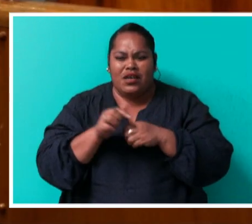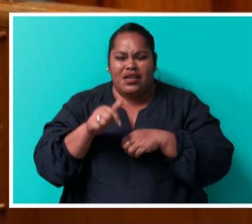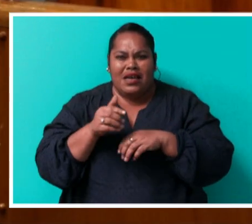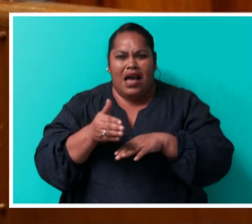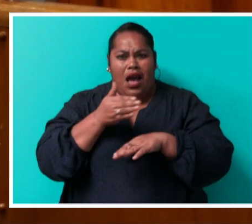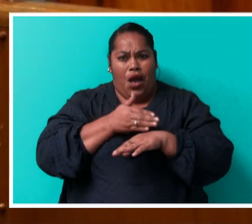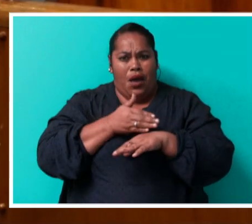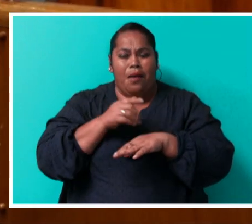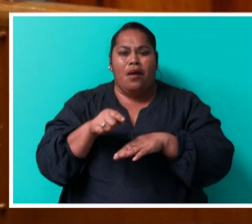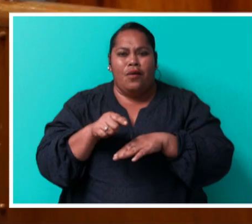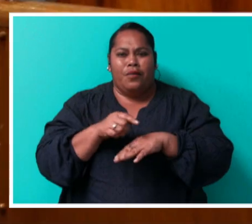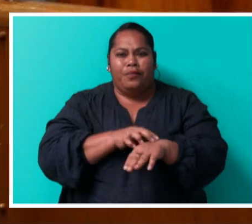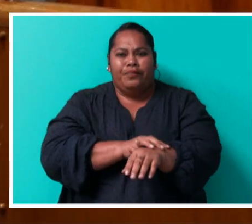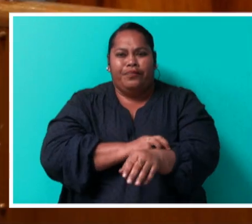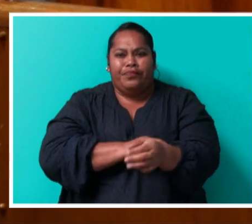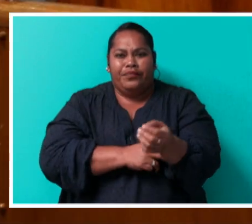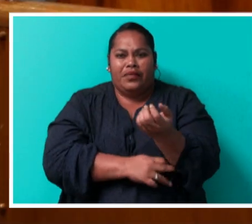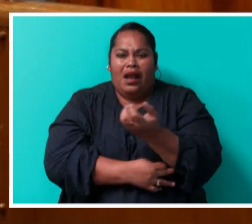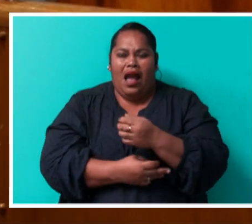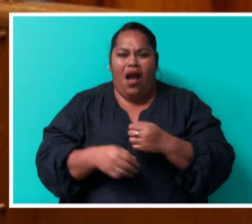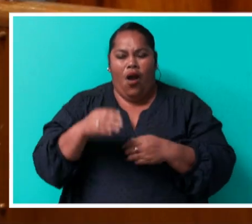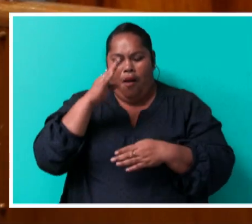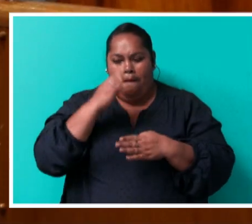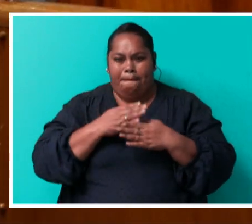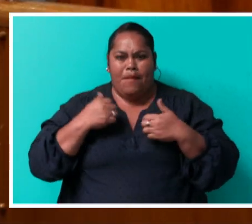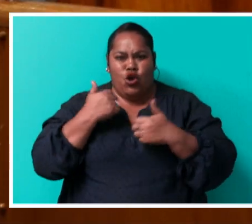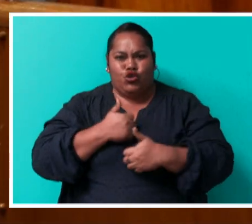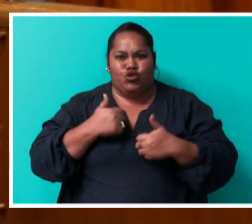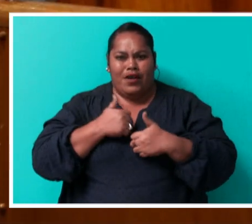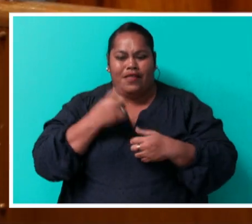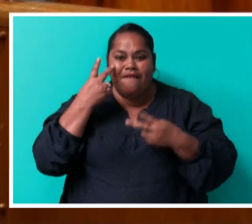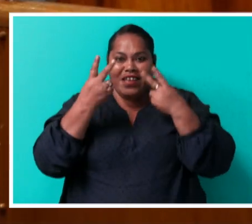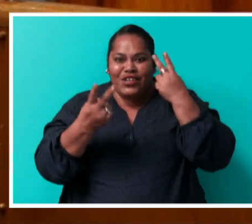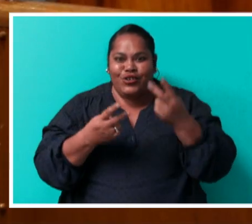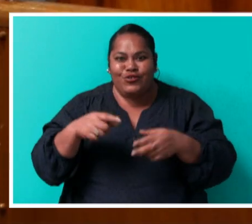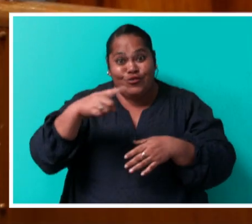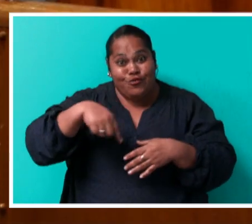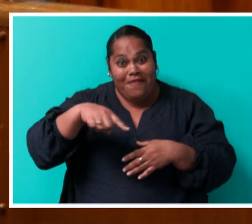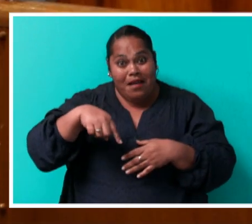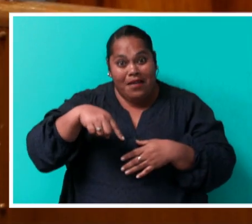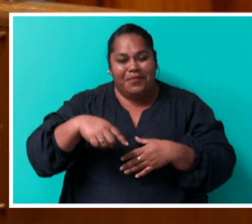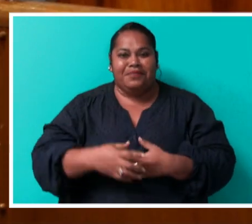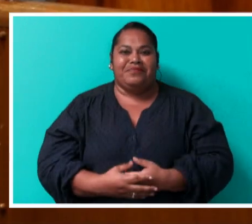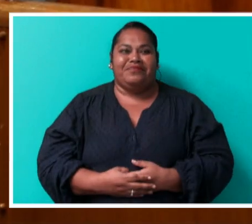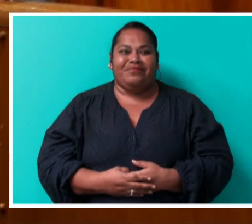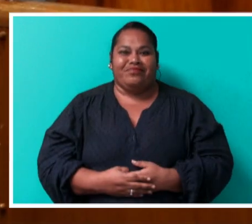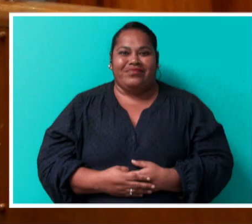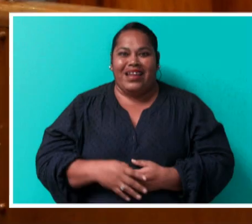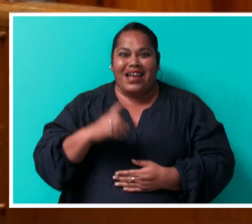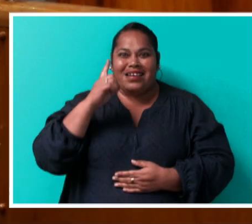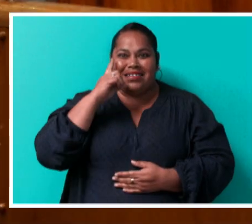their visit to Suba. I'm sure they have seen bright lights